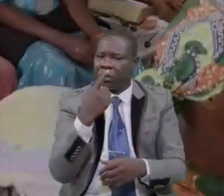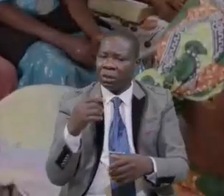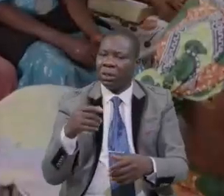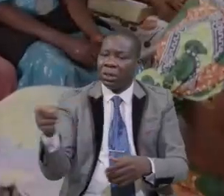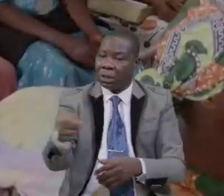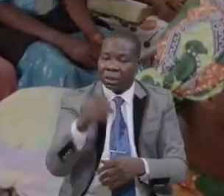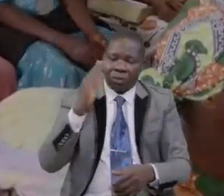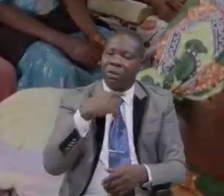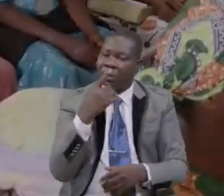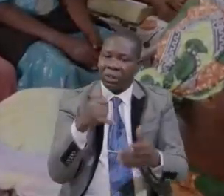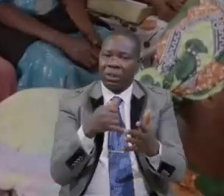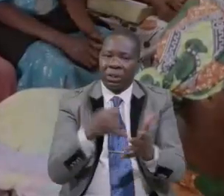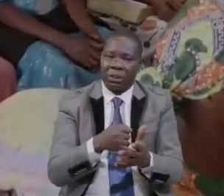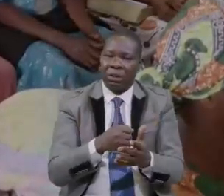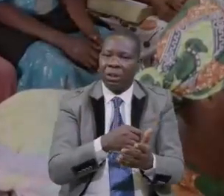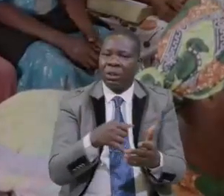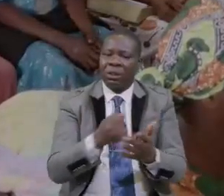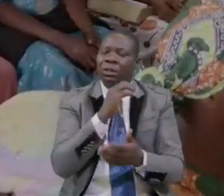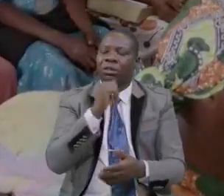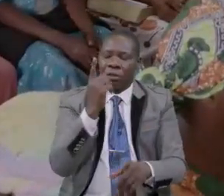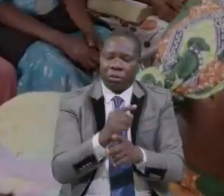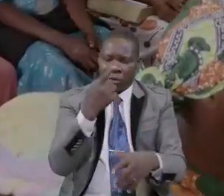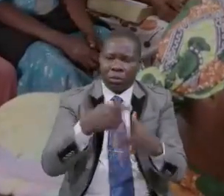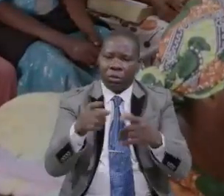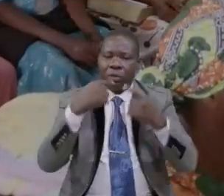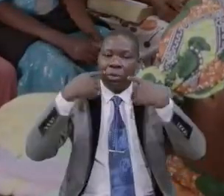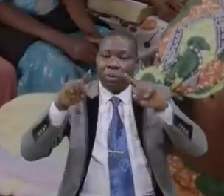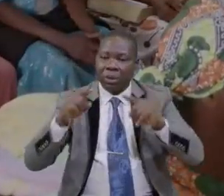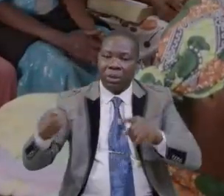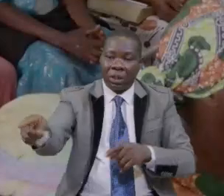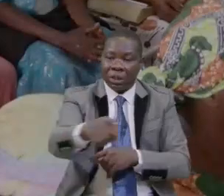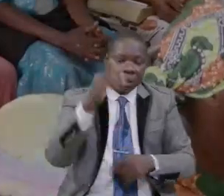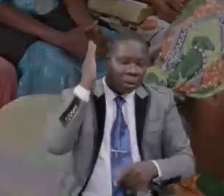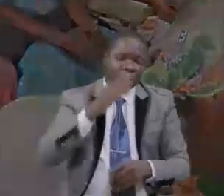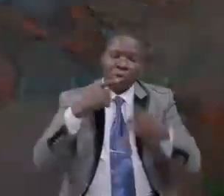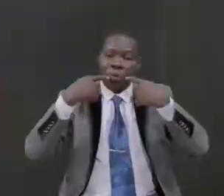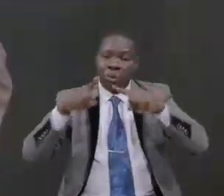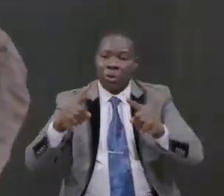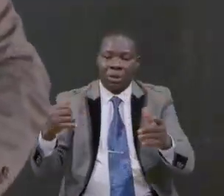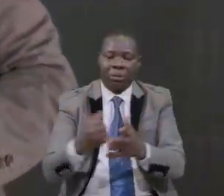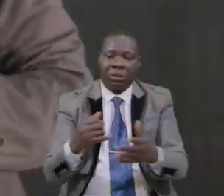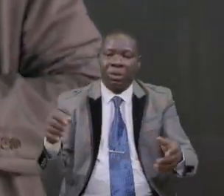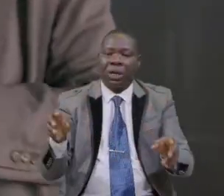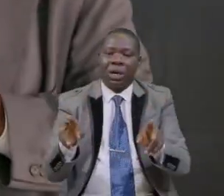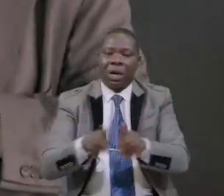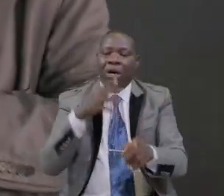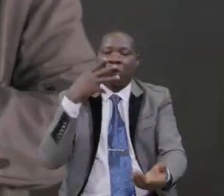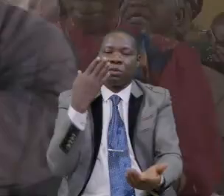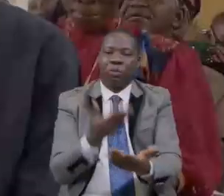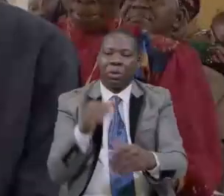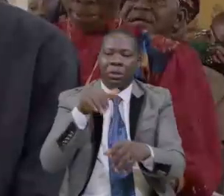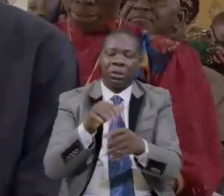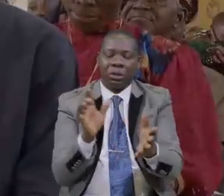not just what you proclaim. They will proclaim it as well in Jesus' name.